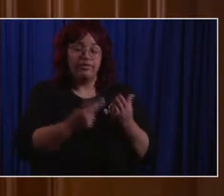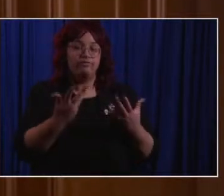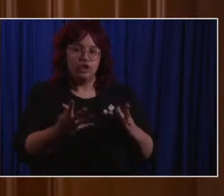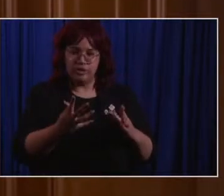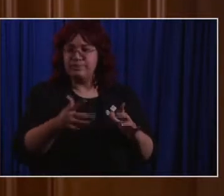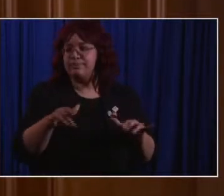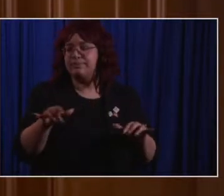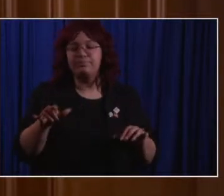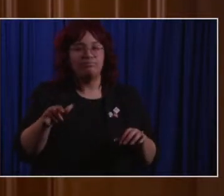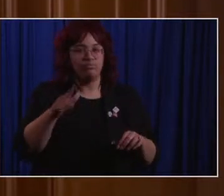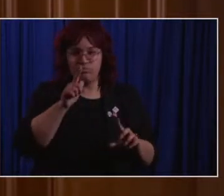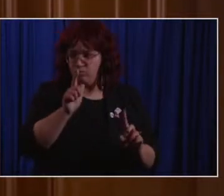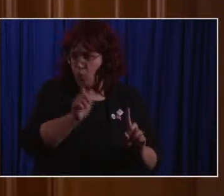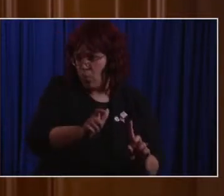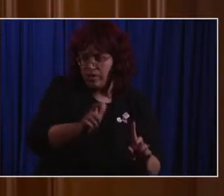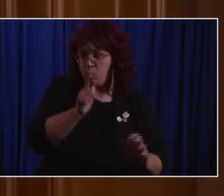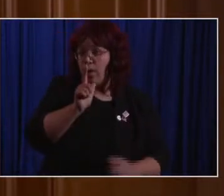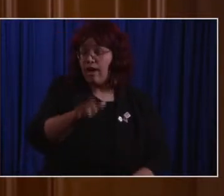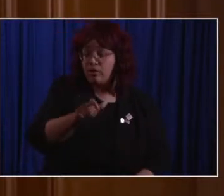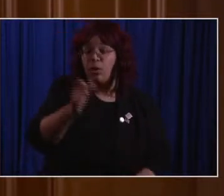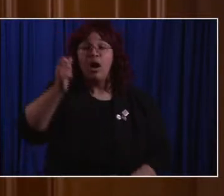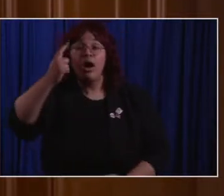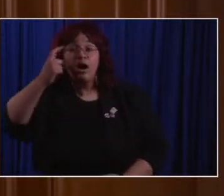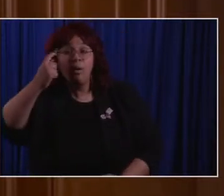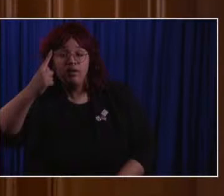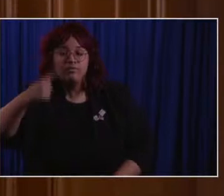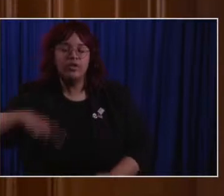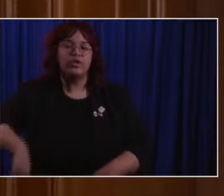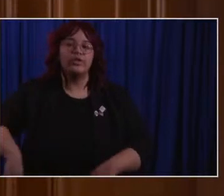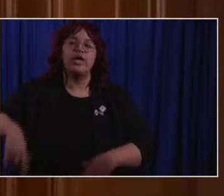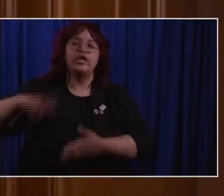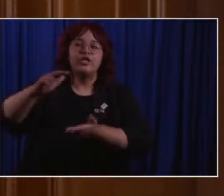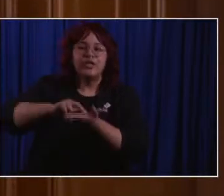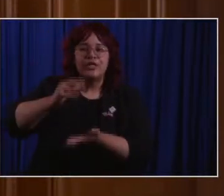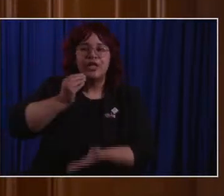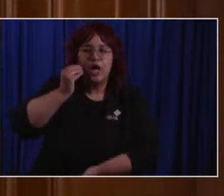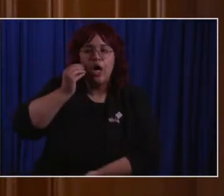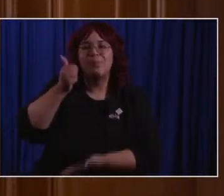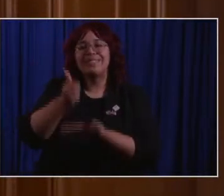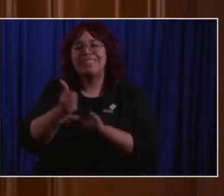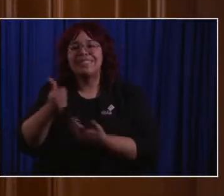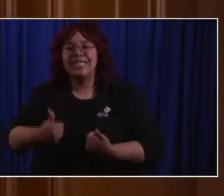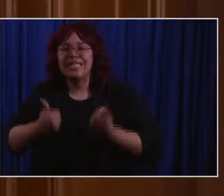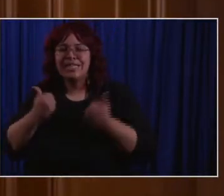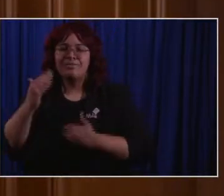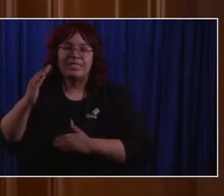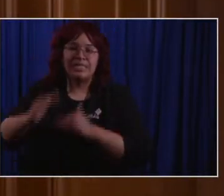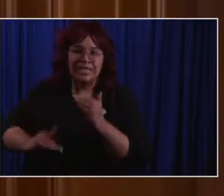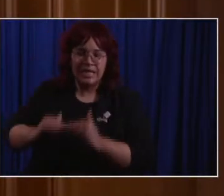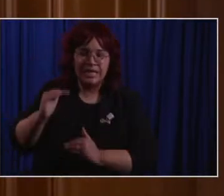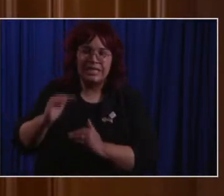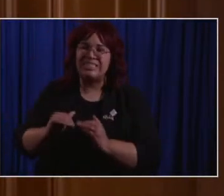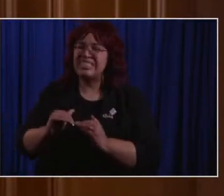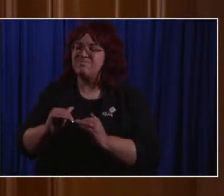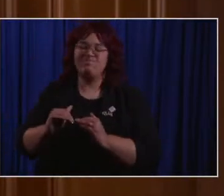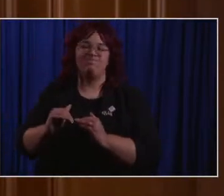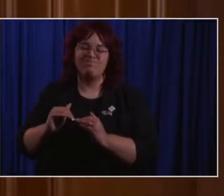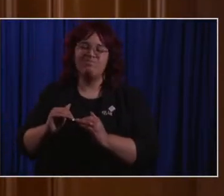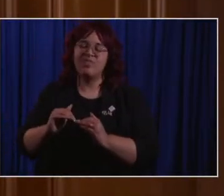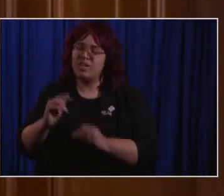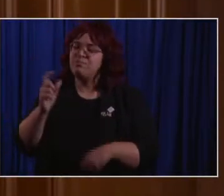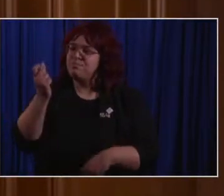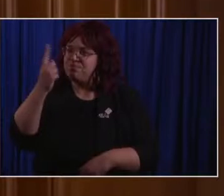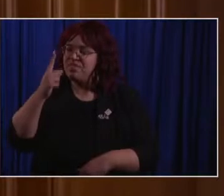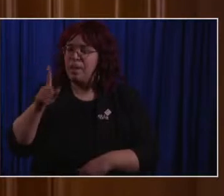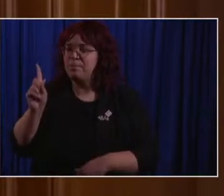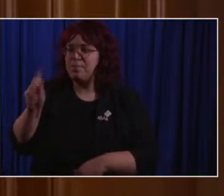other kind of care settings outlined in the order. Now, let me move to our new order